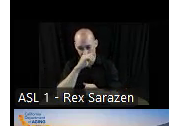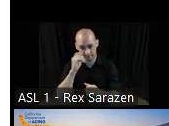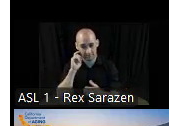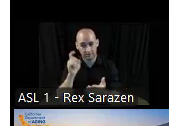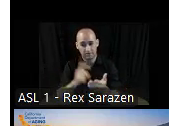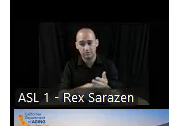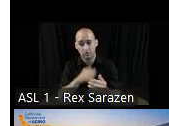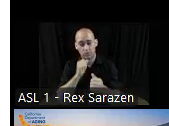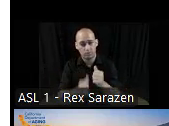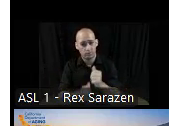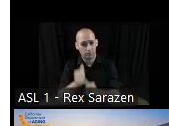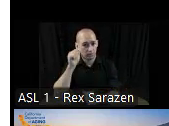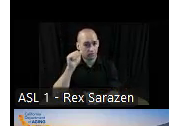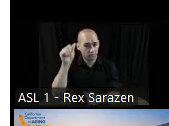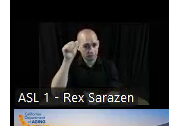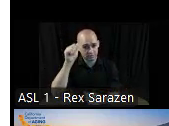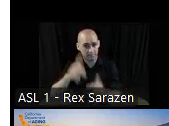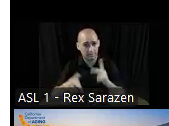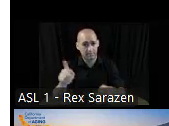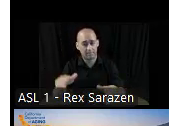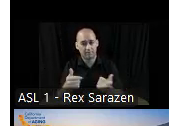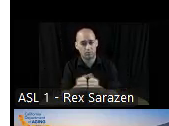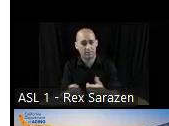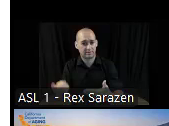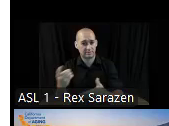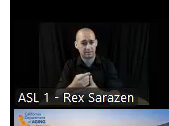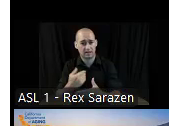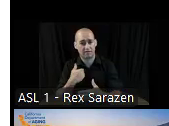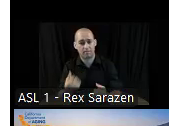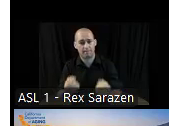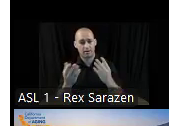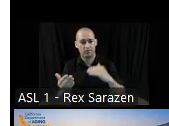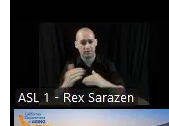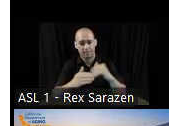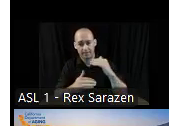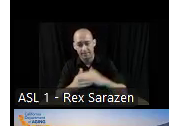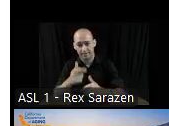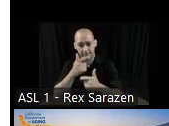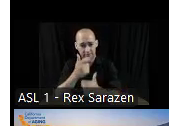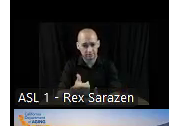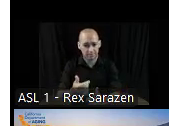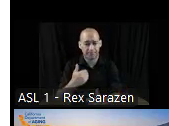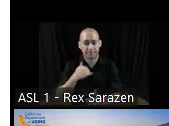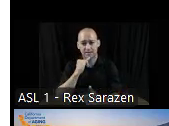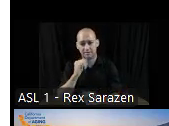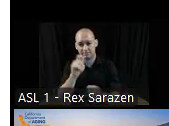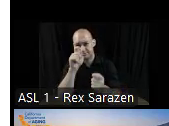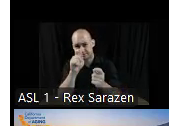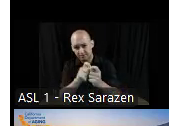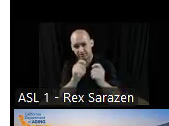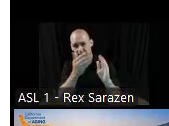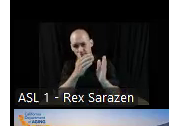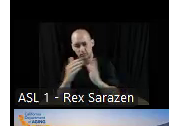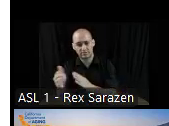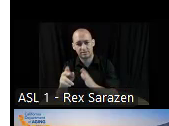older adults and adults living with disabilities have many overlapping interests, they are distinct communities, and any policies that are observed or recommended